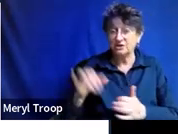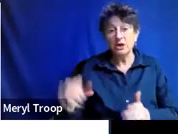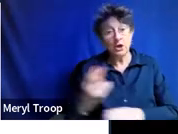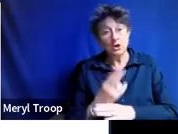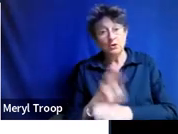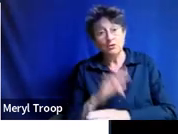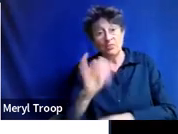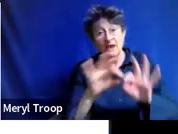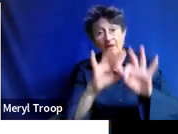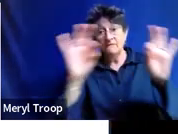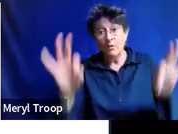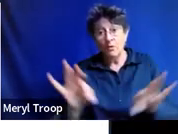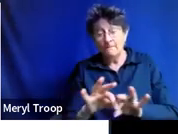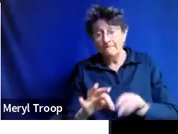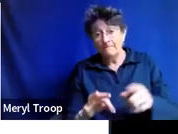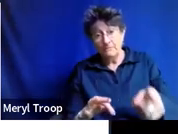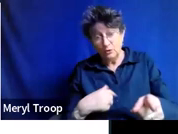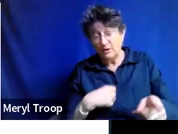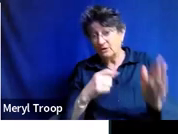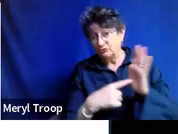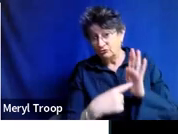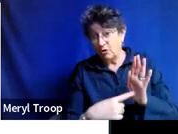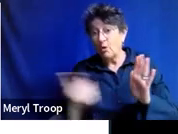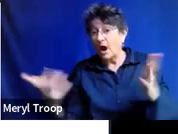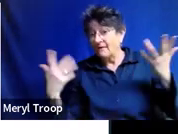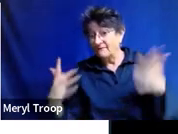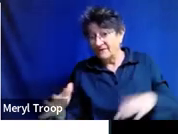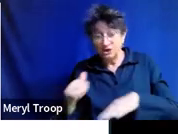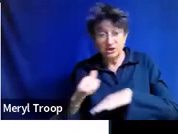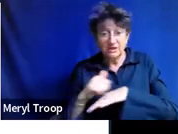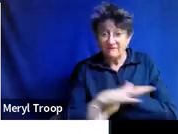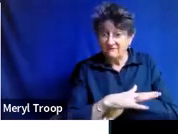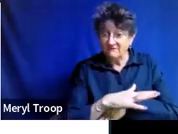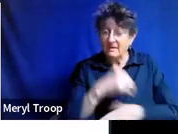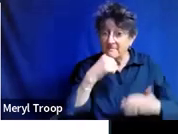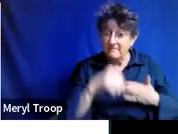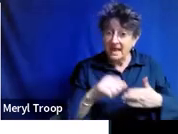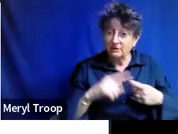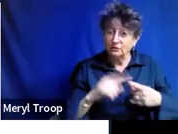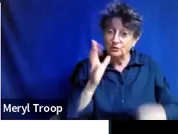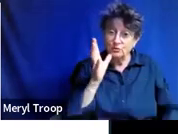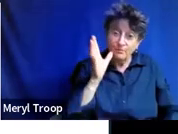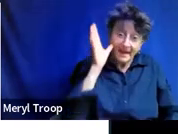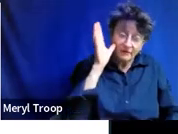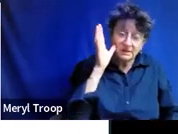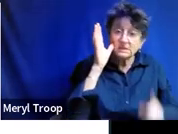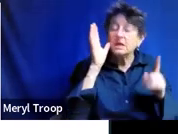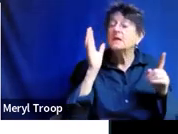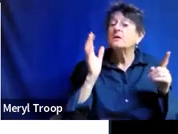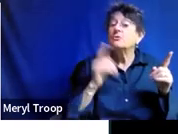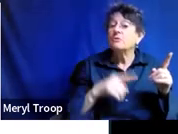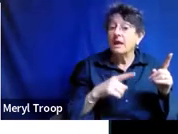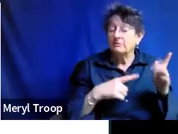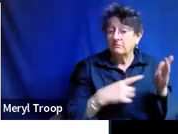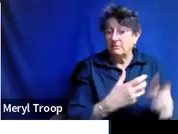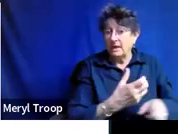you've given or mailed this to the parent, and it will either show that you received it back from the parent, or if you didn't receive it back and that's